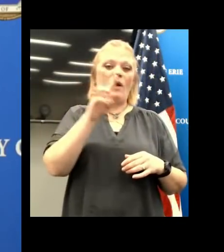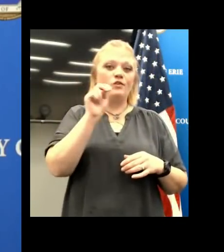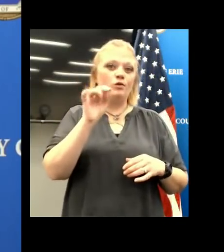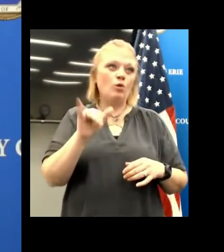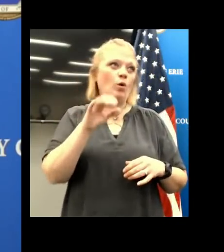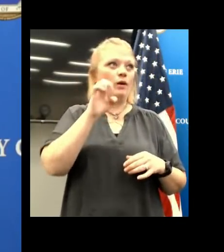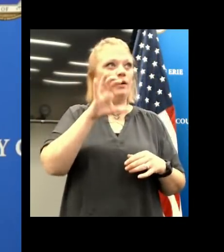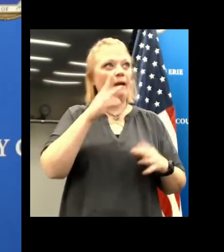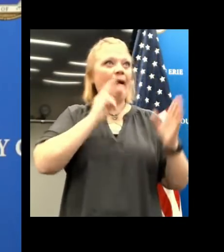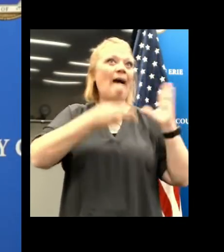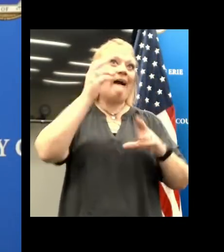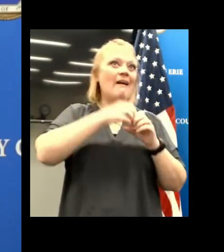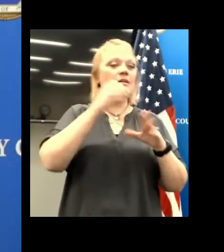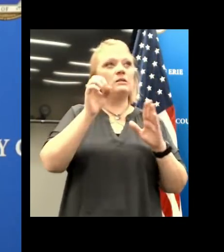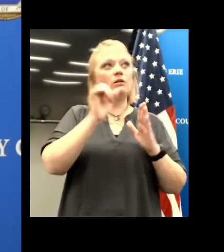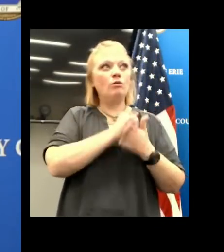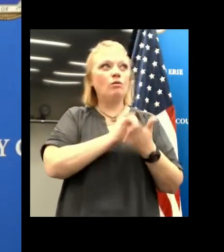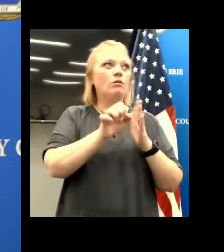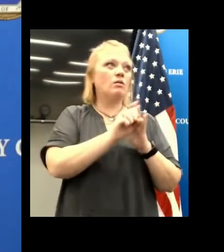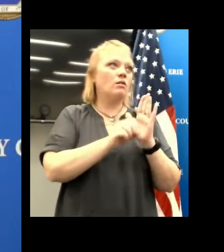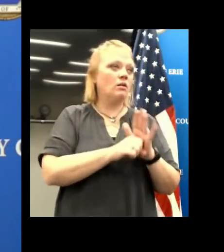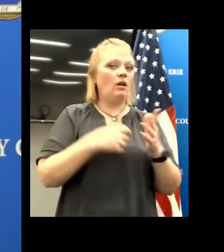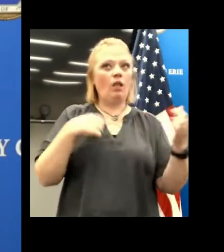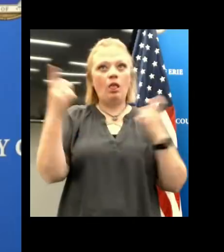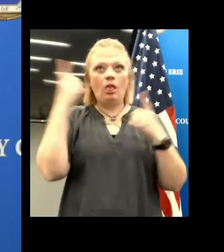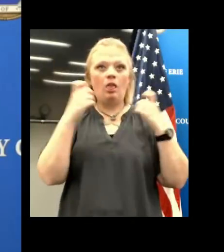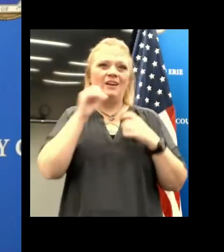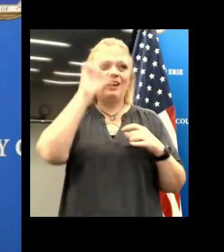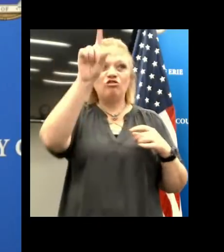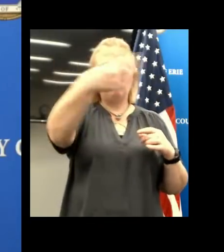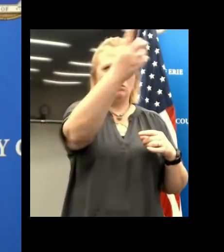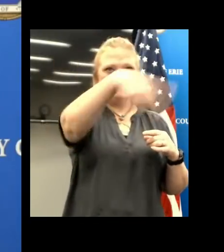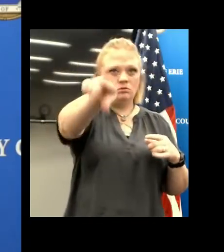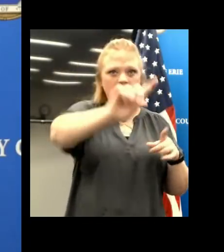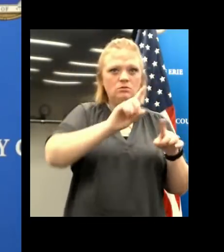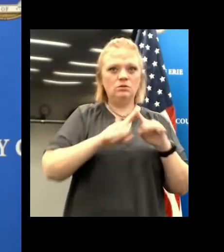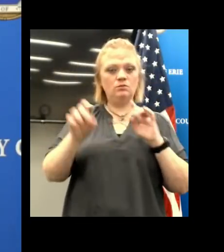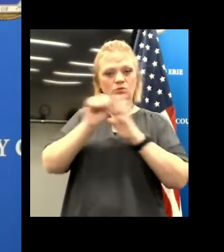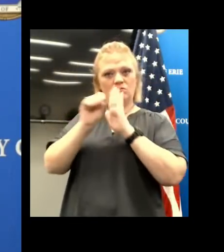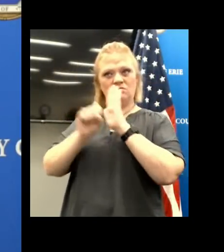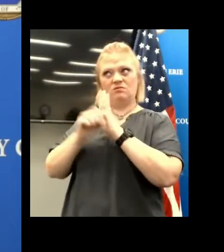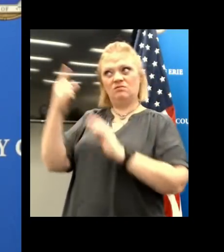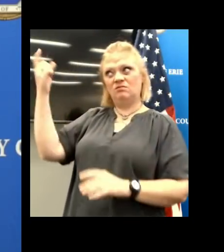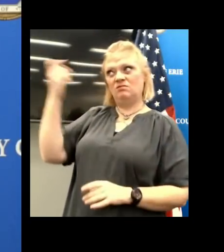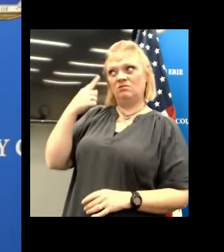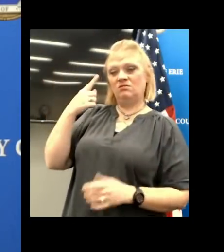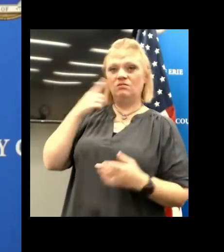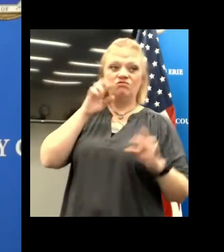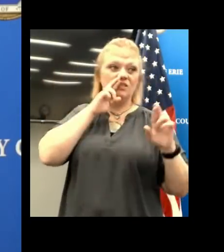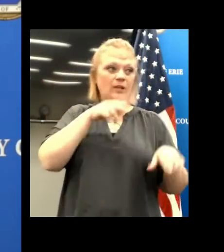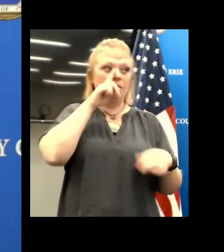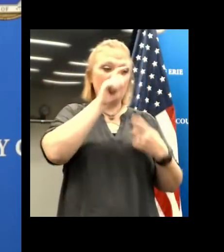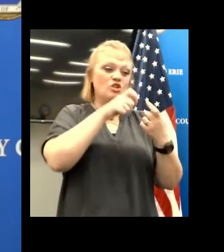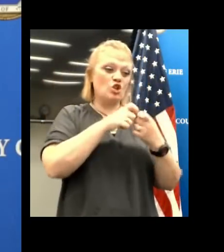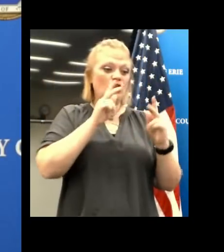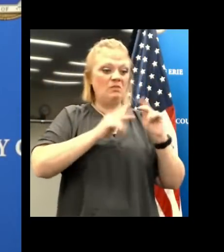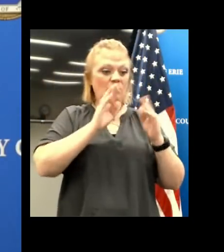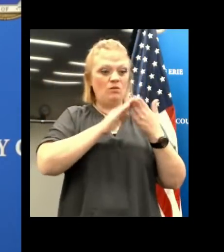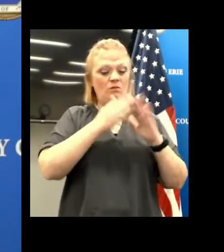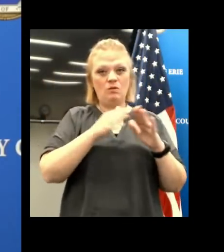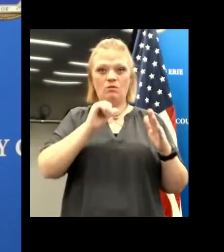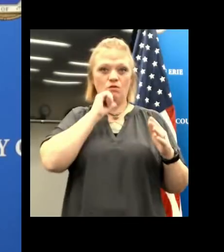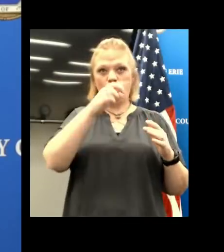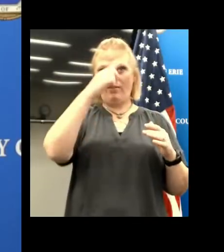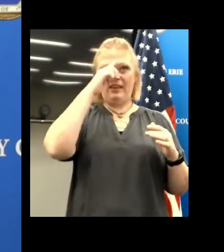York State questions I get, not just from media, but from New York State. And my response is because certain people in the community aren't taking